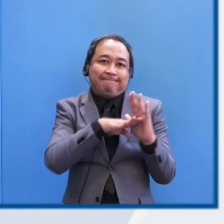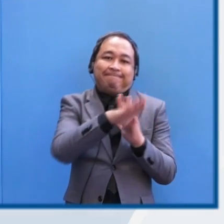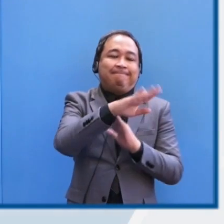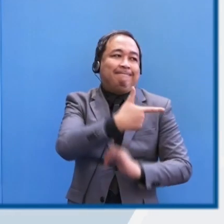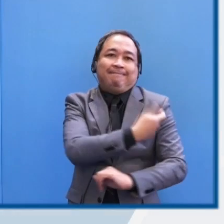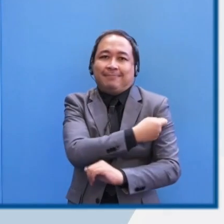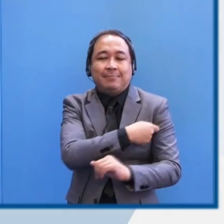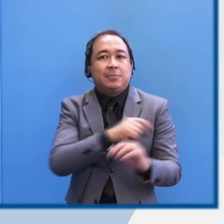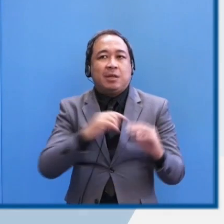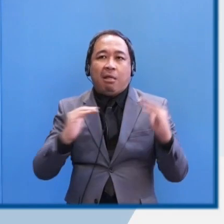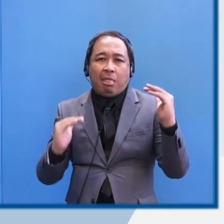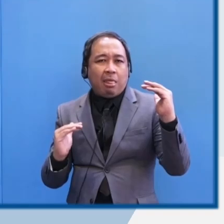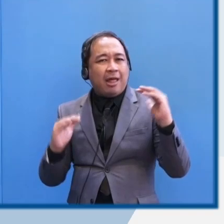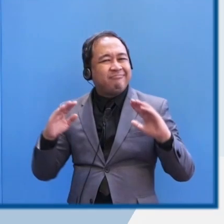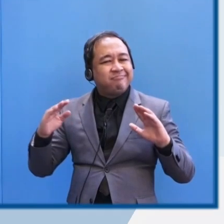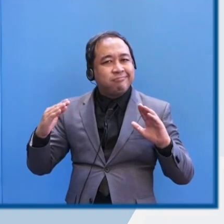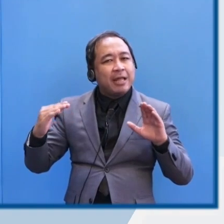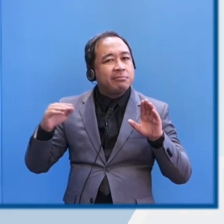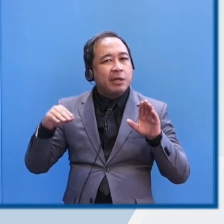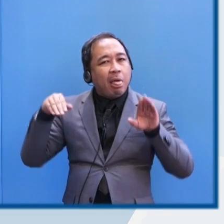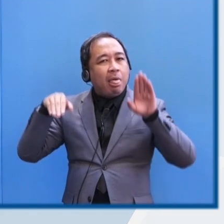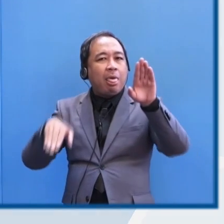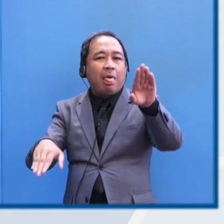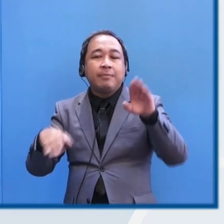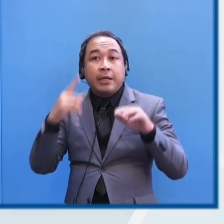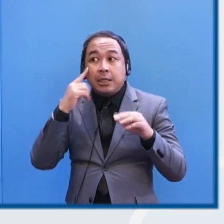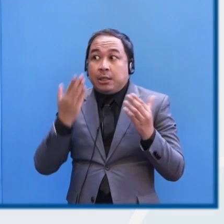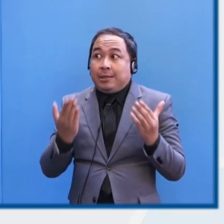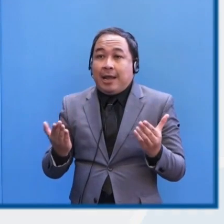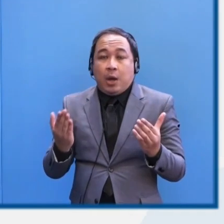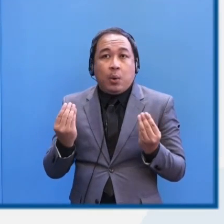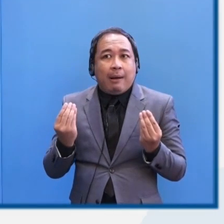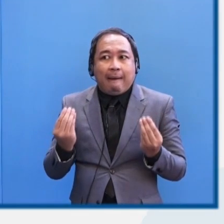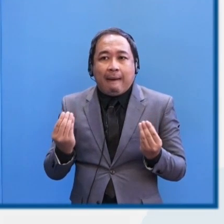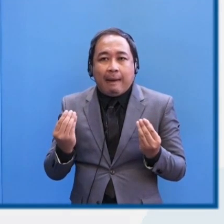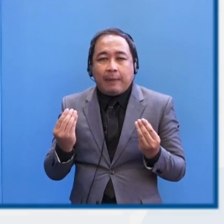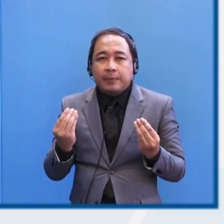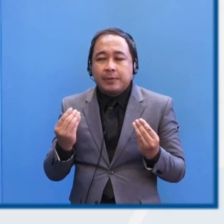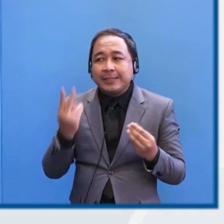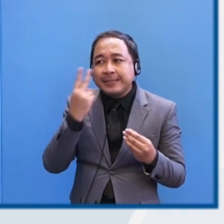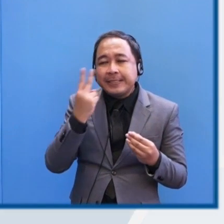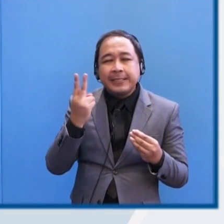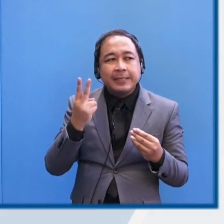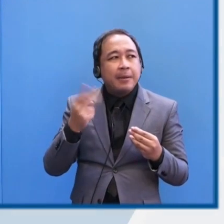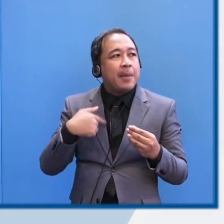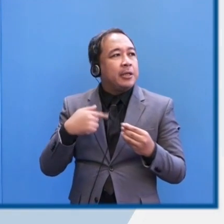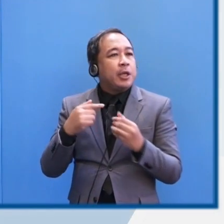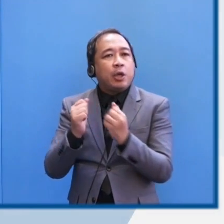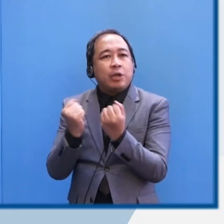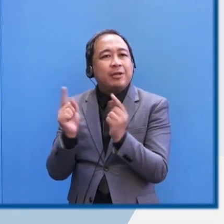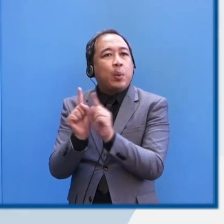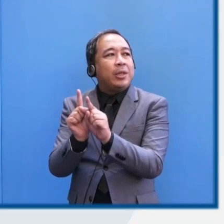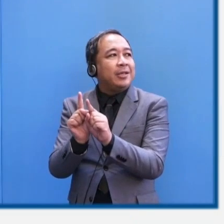awful lot, because it's no doubt applicable to many other situations. I saw two of my colleagues on the right coming